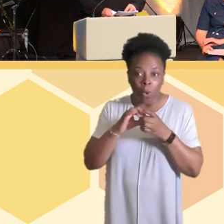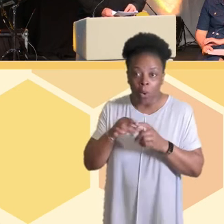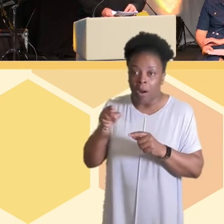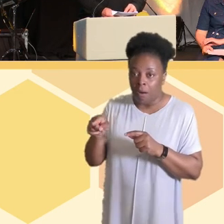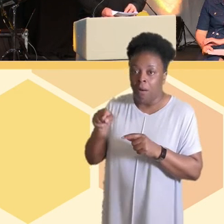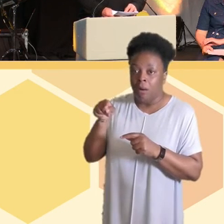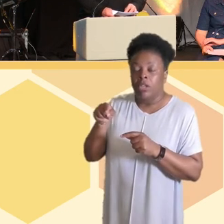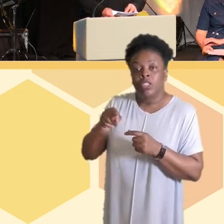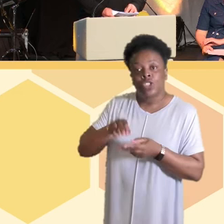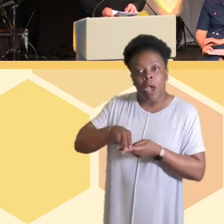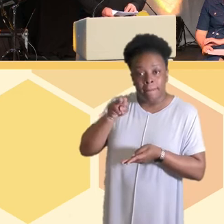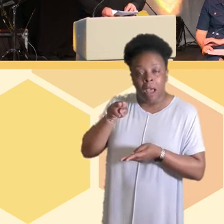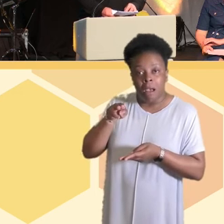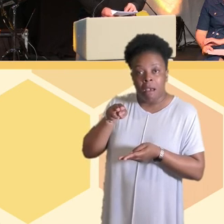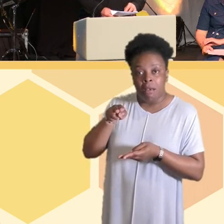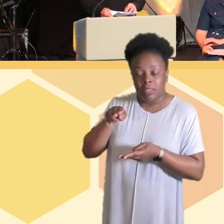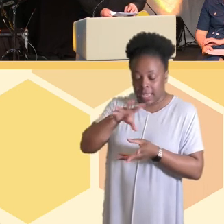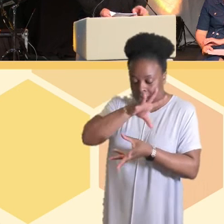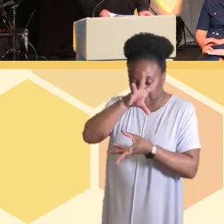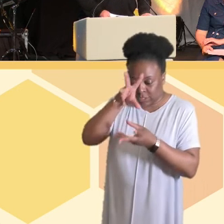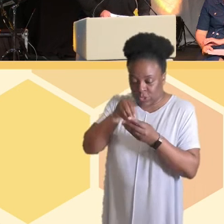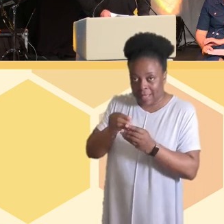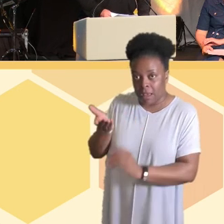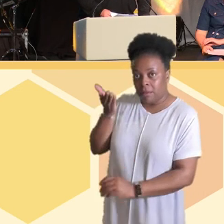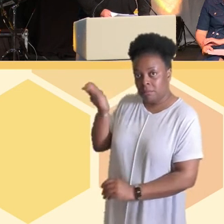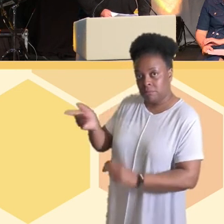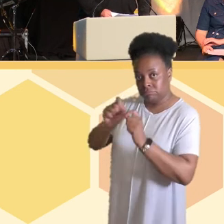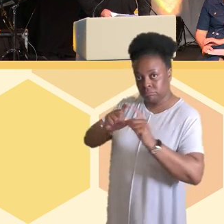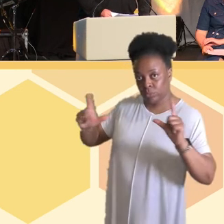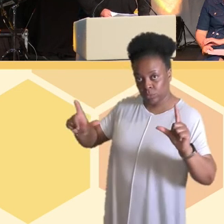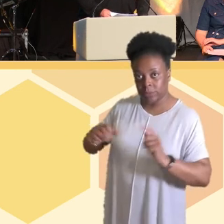Fund, which is shared with the associations.